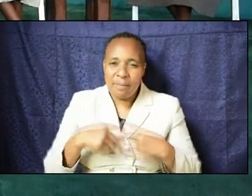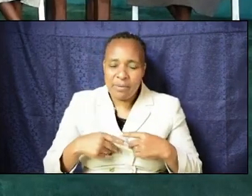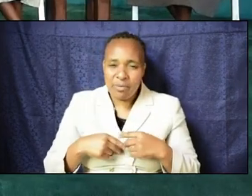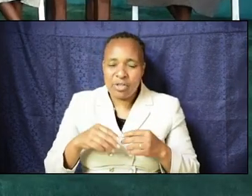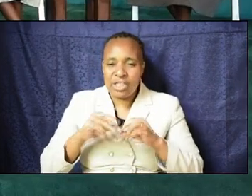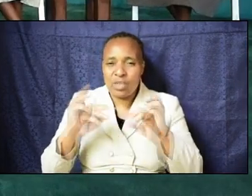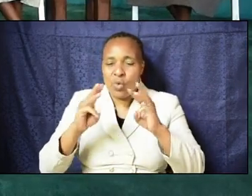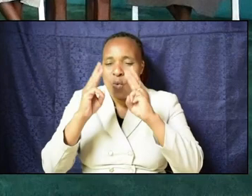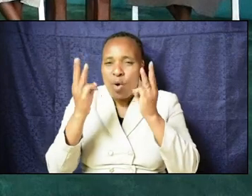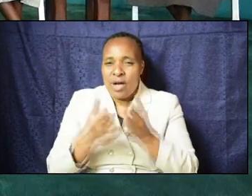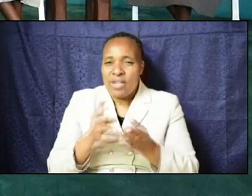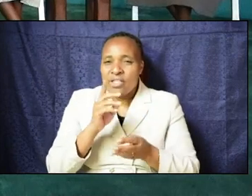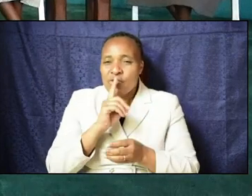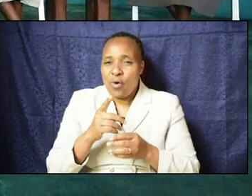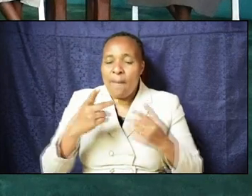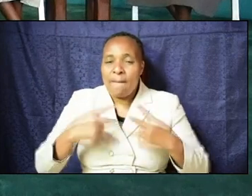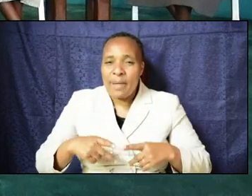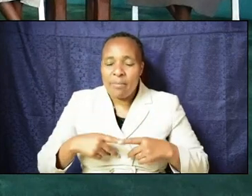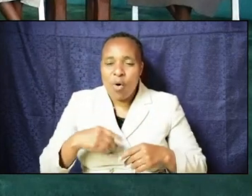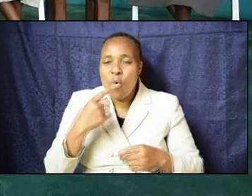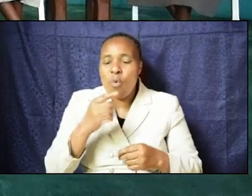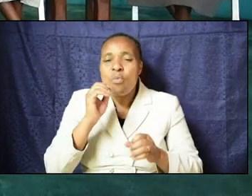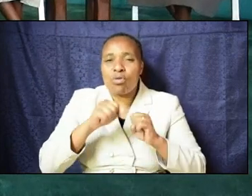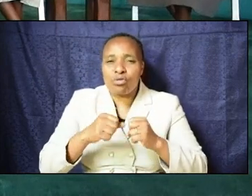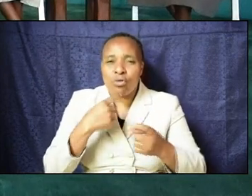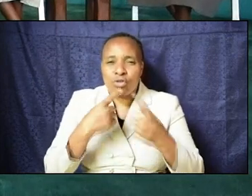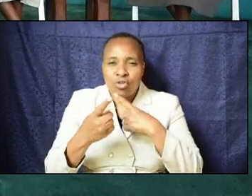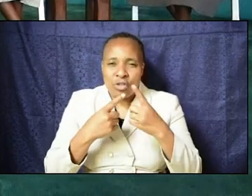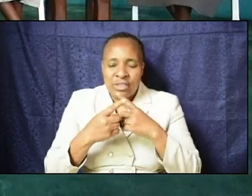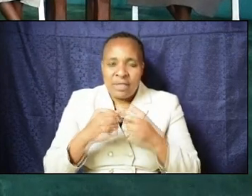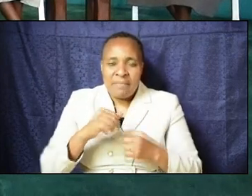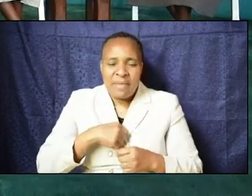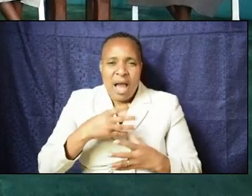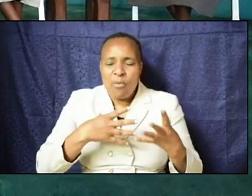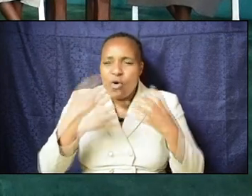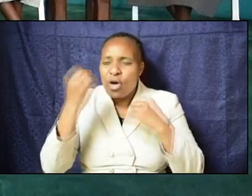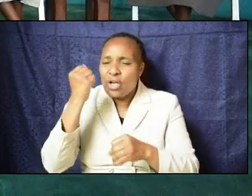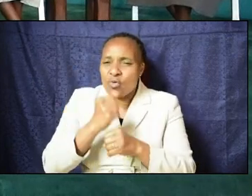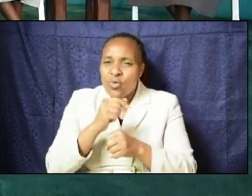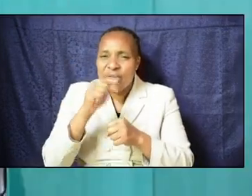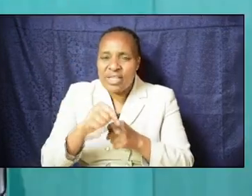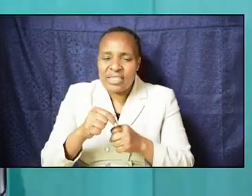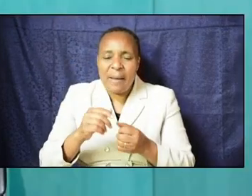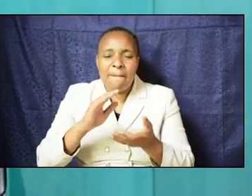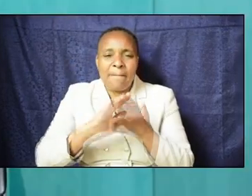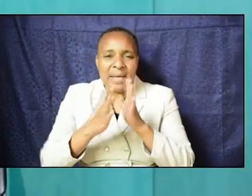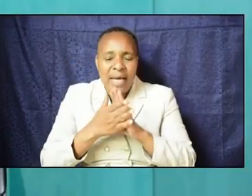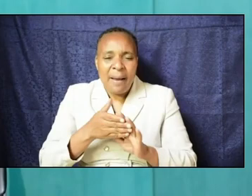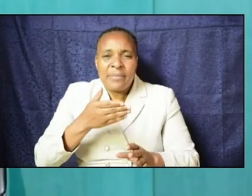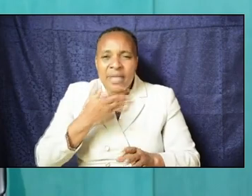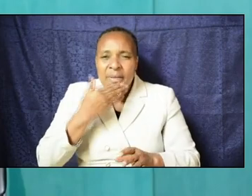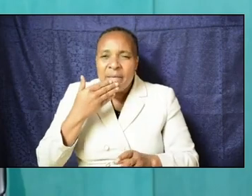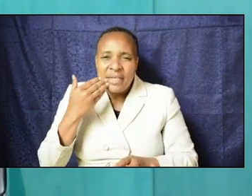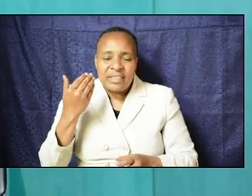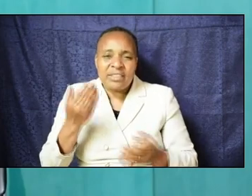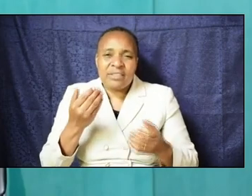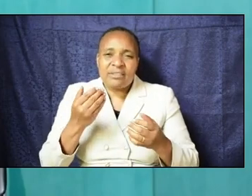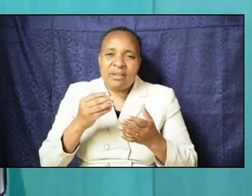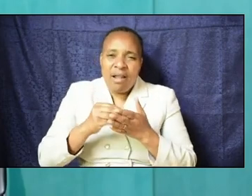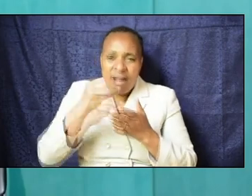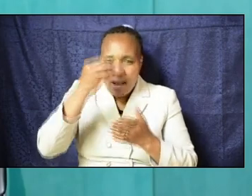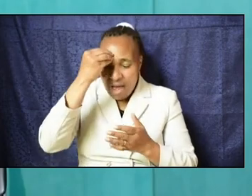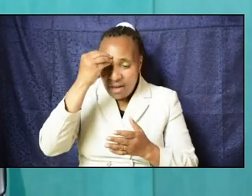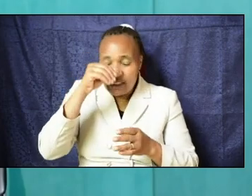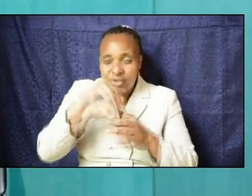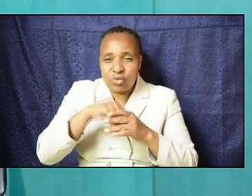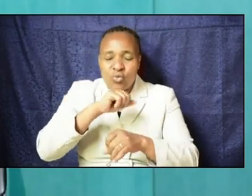world, right? So there are people who can talk, like say, I'm going to do this. I'm going to become like the best runner in my school. I'm going